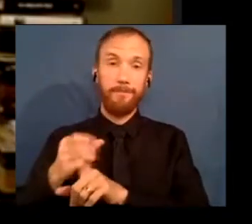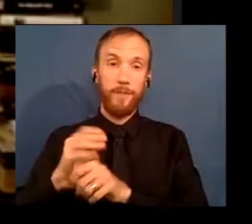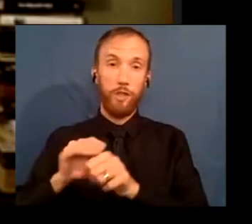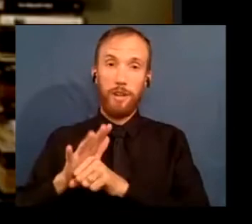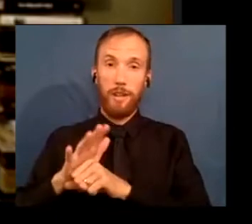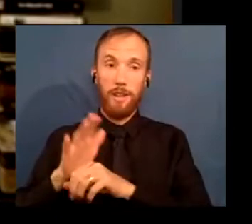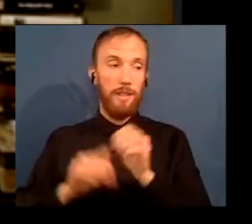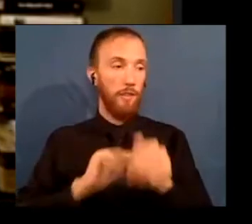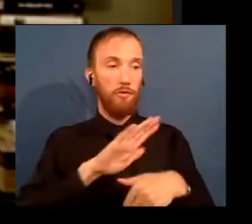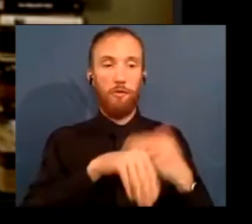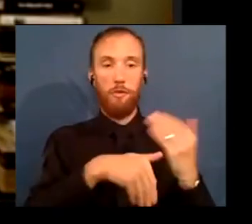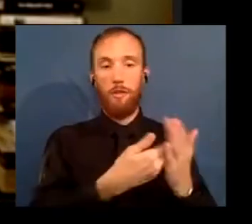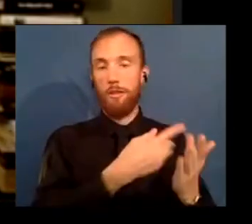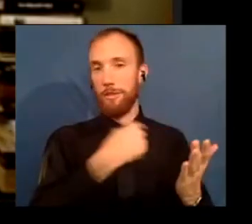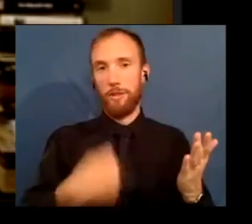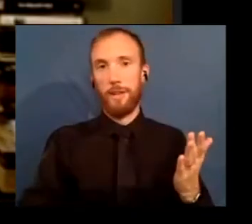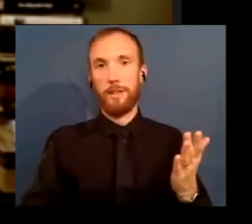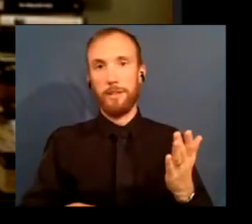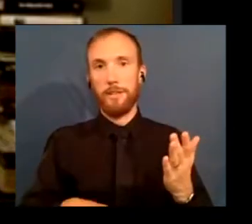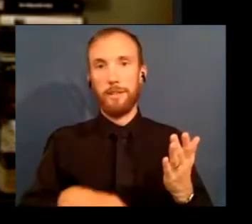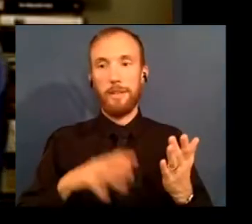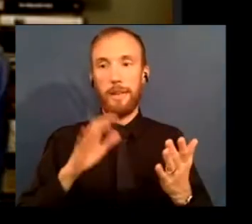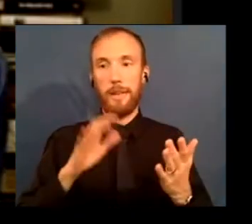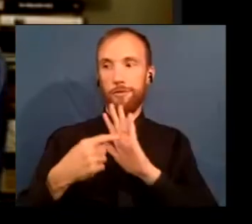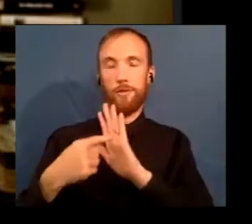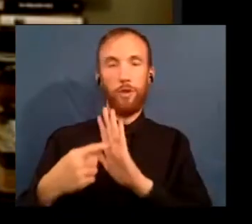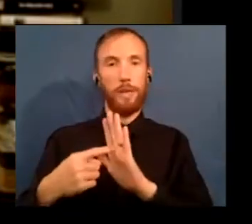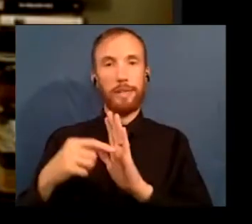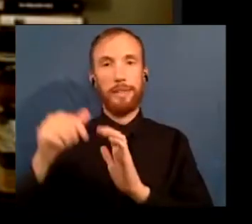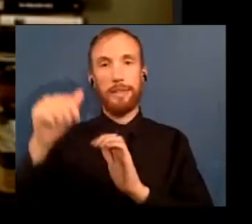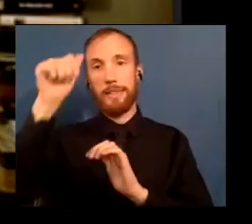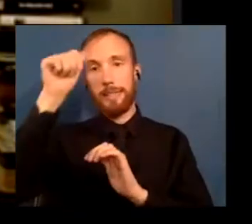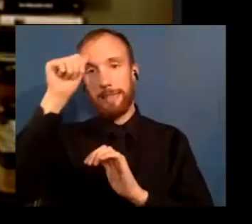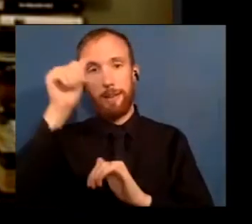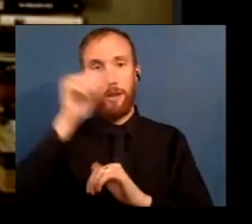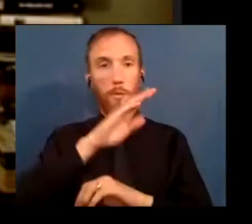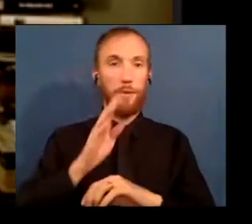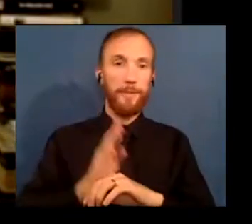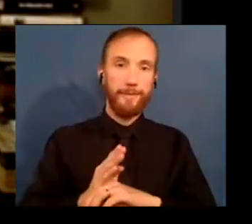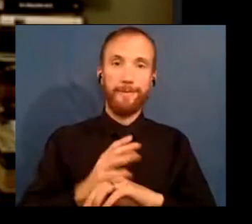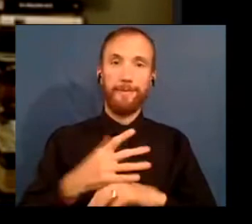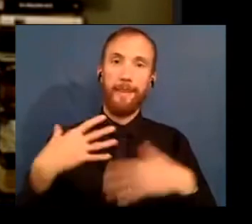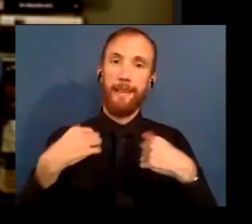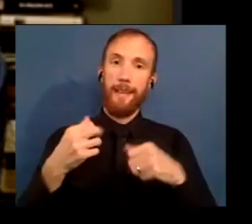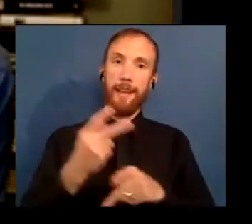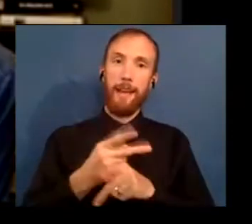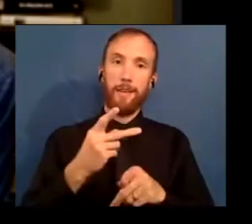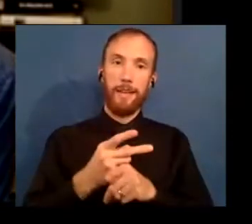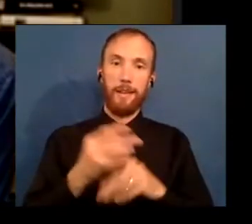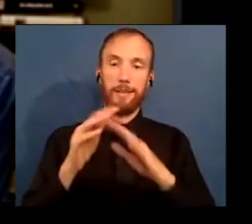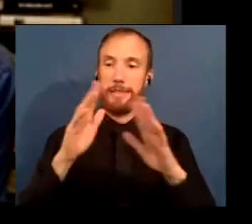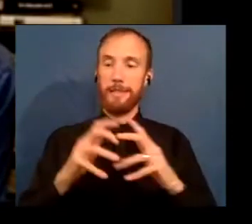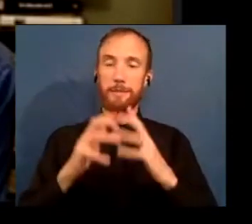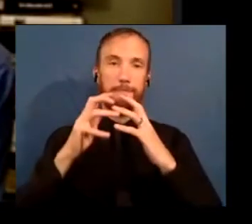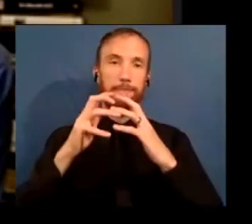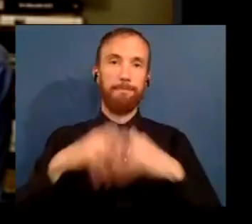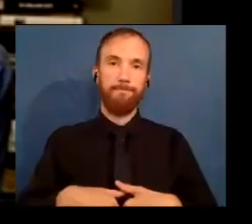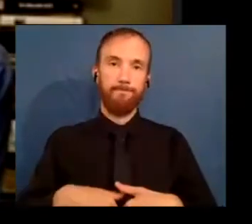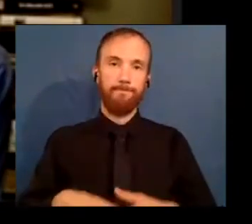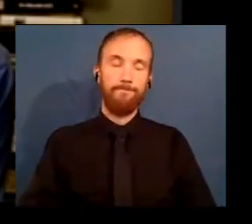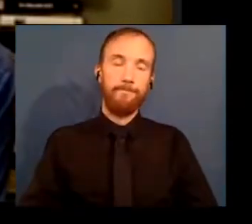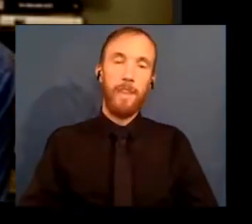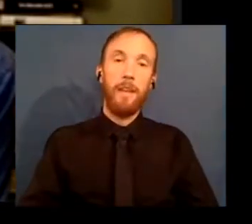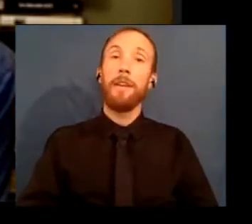healthcare and economic system in places like India and Brazil. So during the pandemic, you know, in our offices, there's